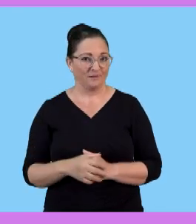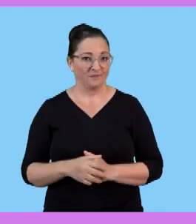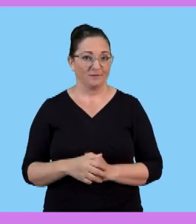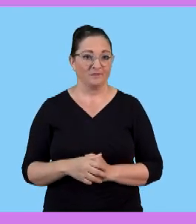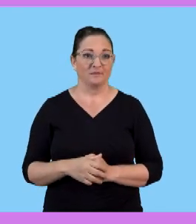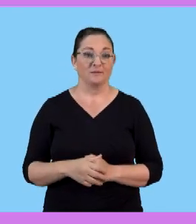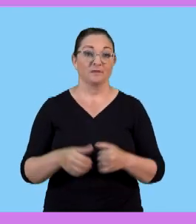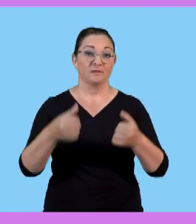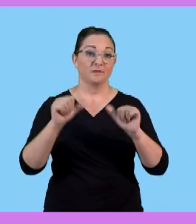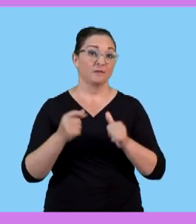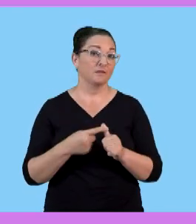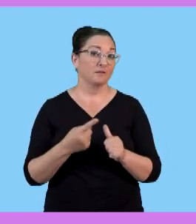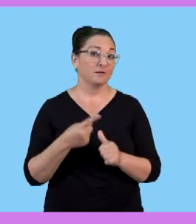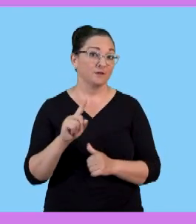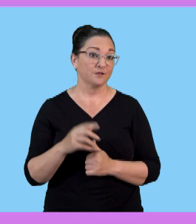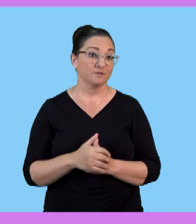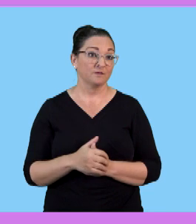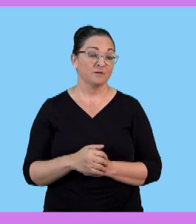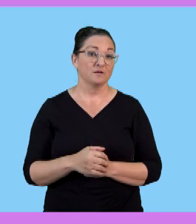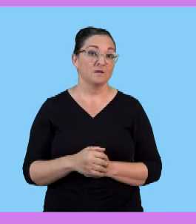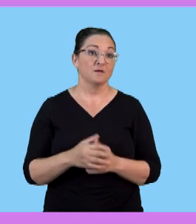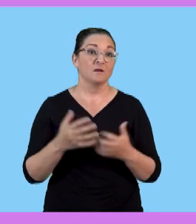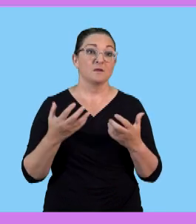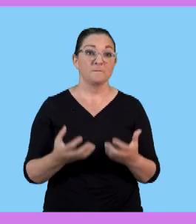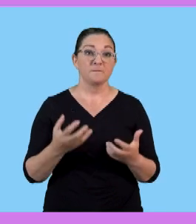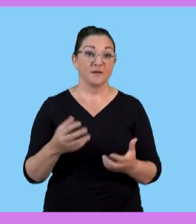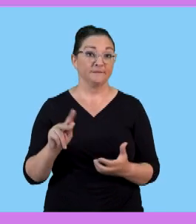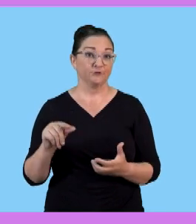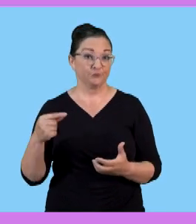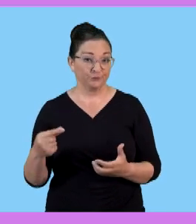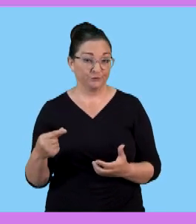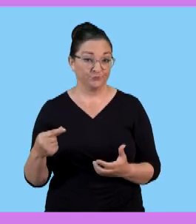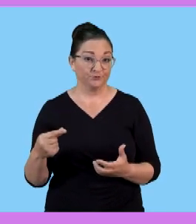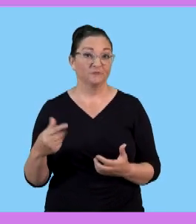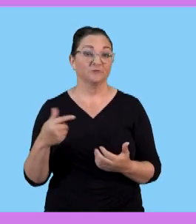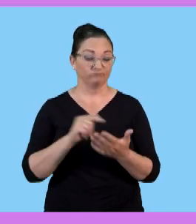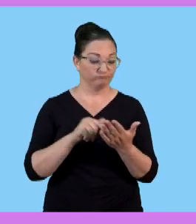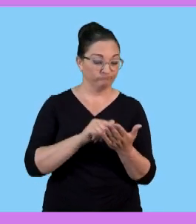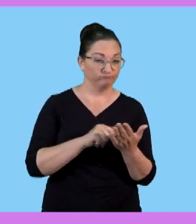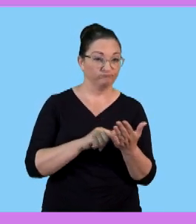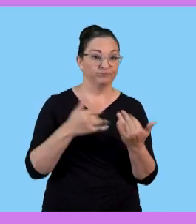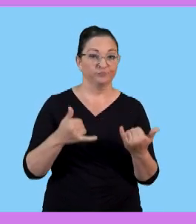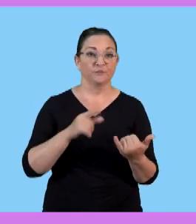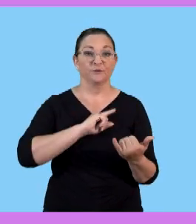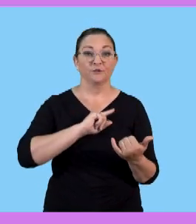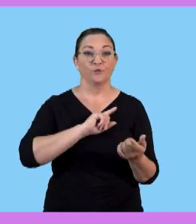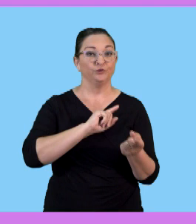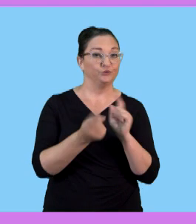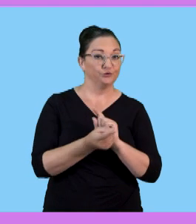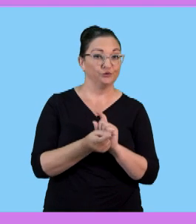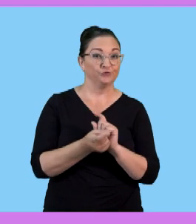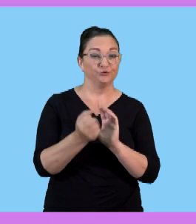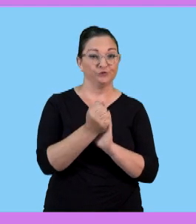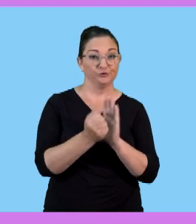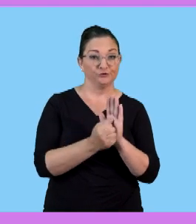meters squared. So that will give me a mass in kilogram. Can we see? That's what we are calculating now. I've changed the